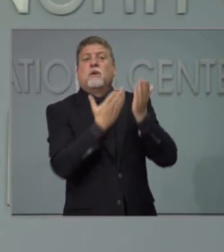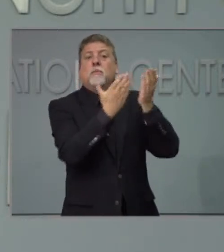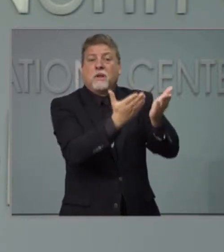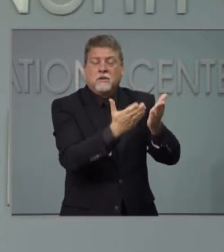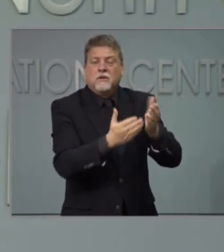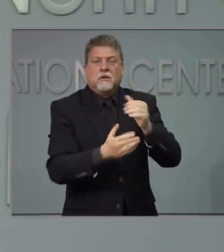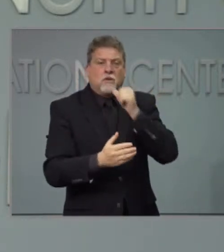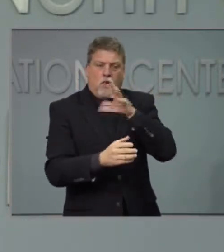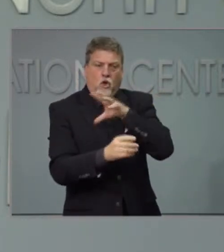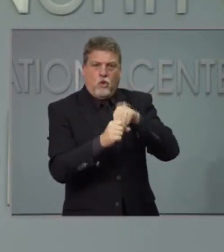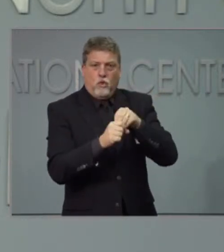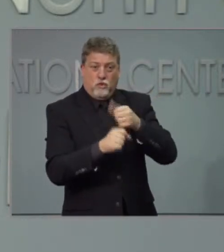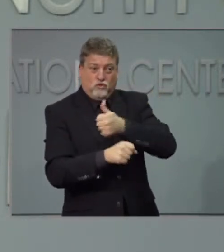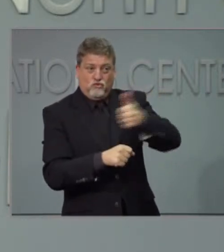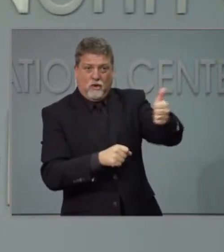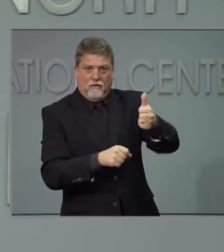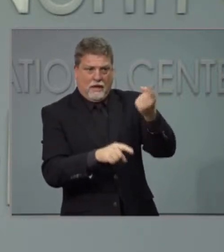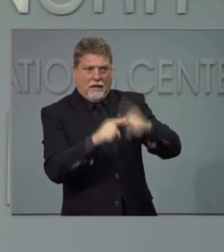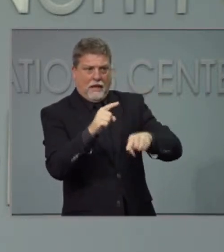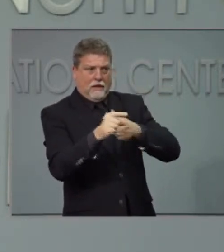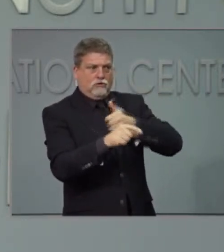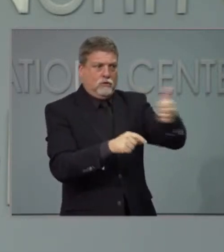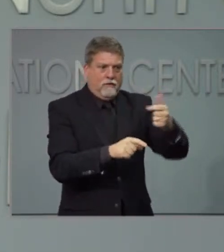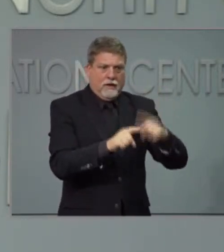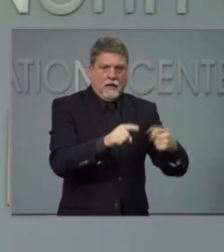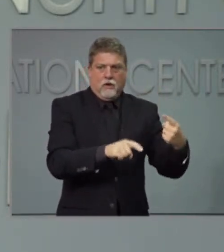but I'll let Dr. Cohen address that issue.